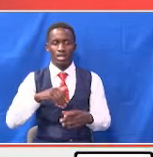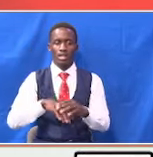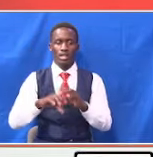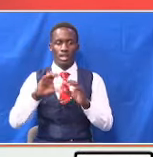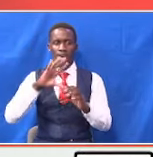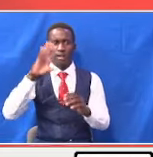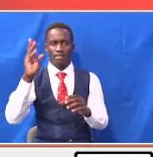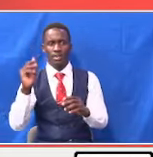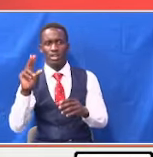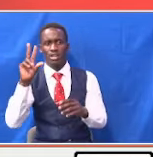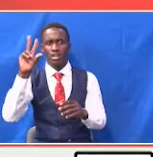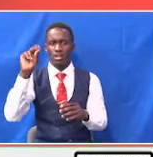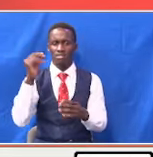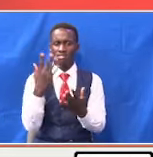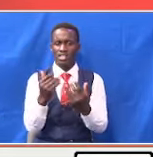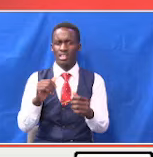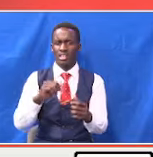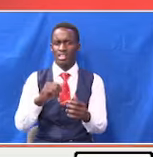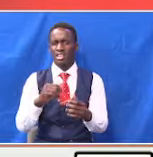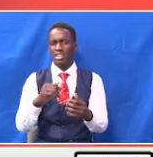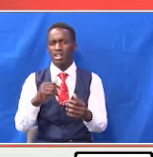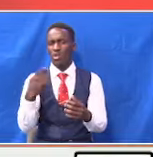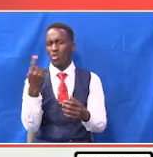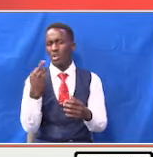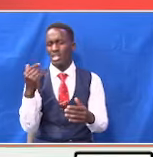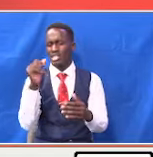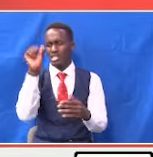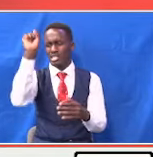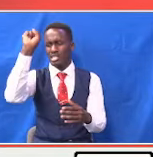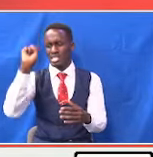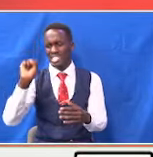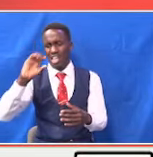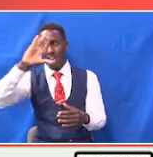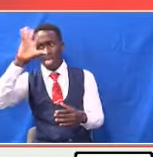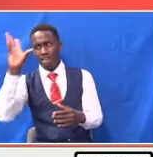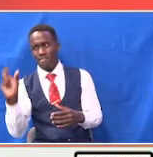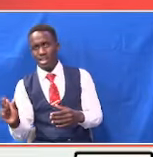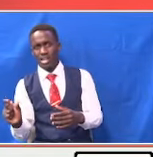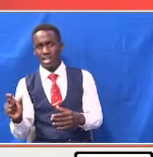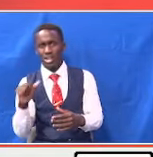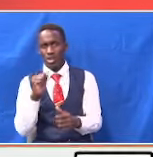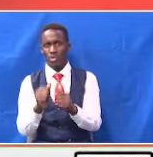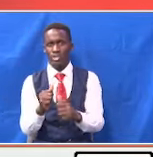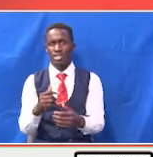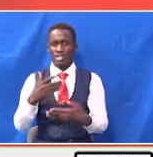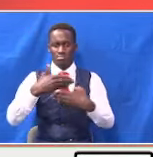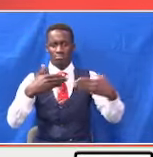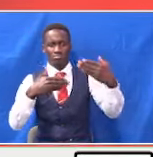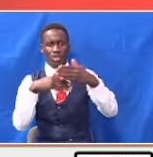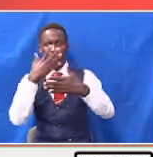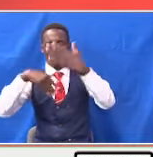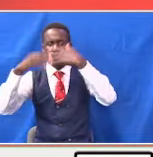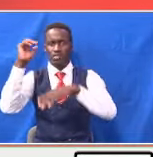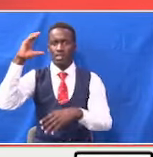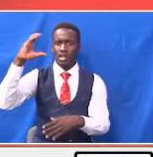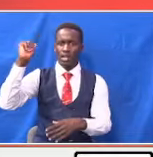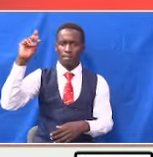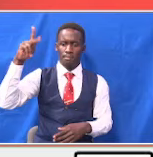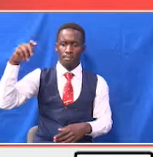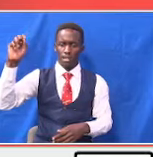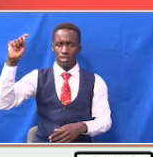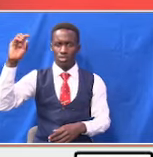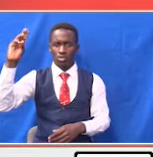nothing except South Africa, where they had created like University of Cape Town. And so the kind of things